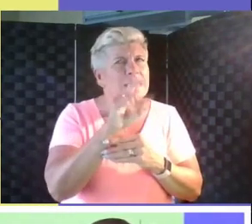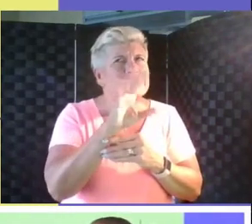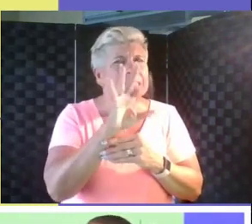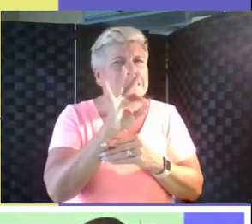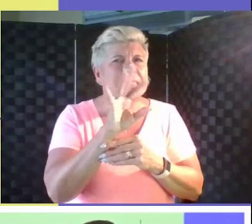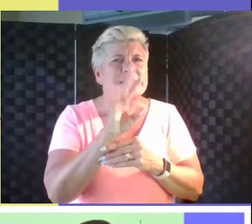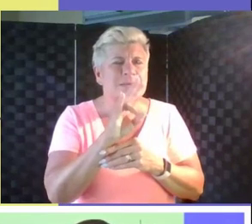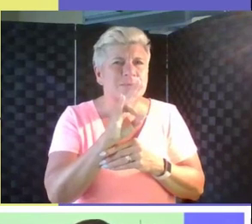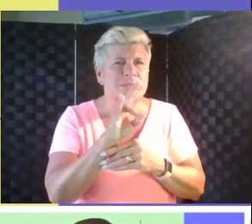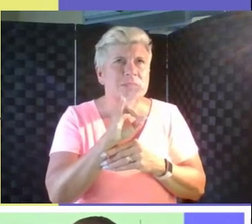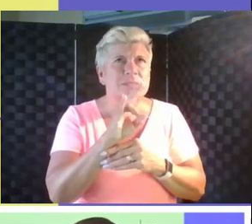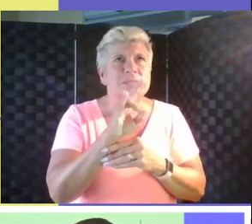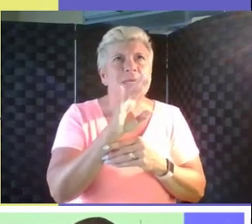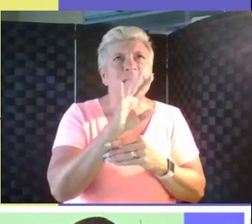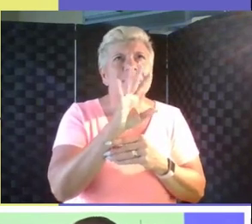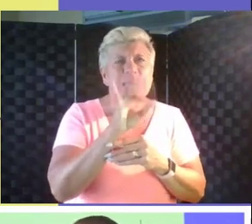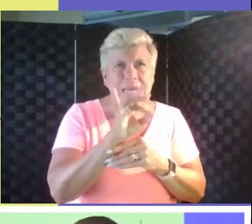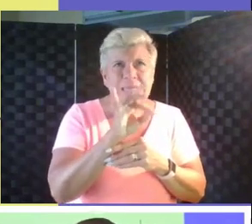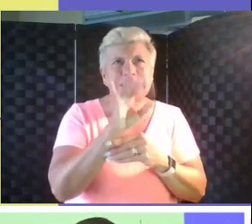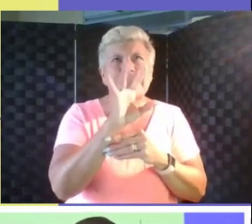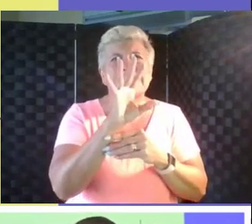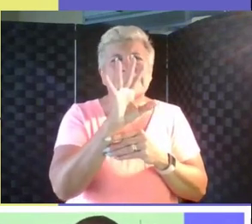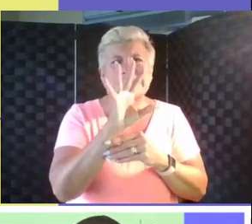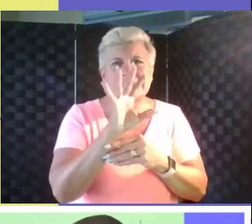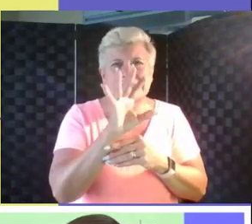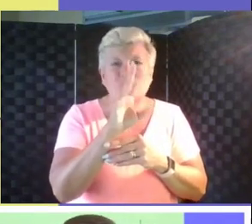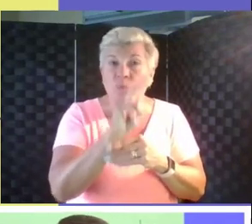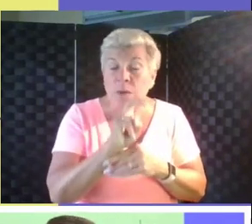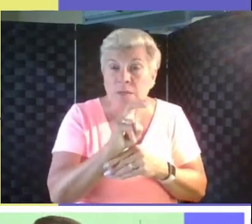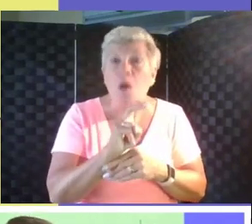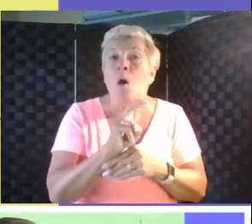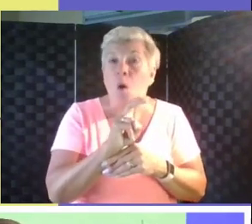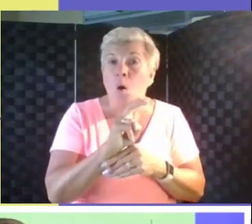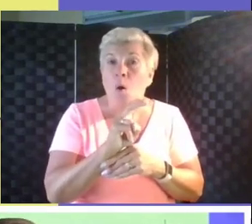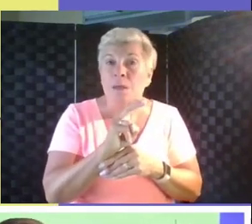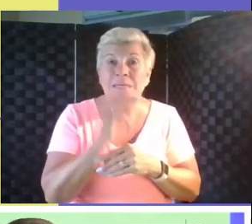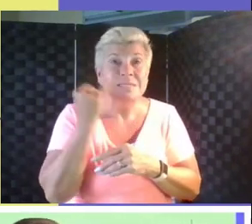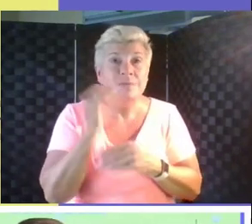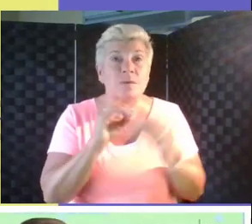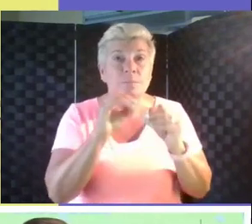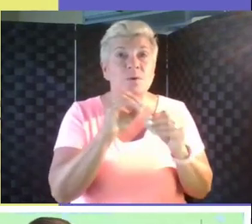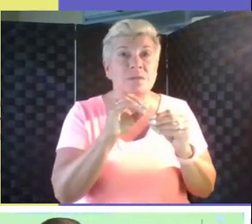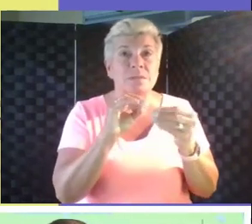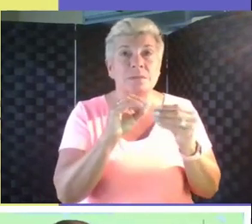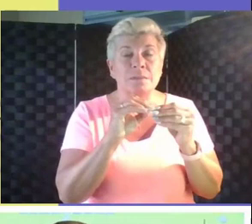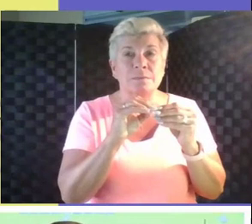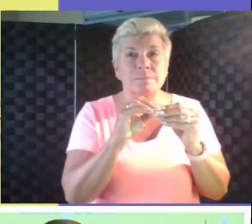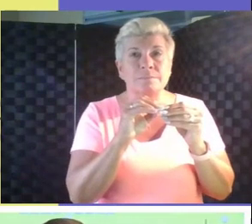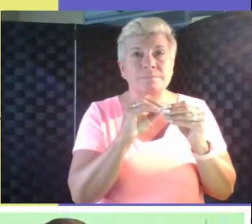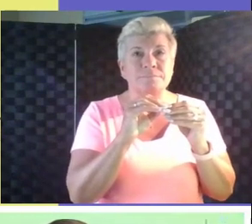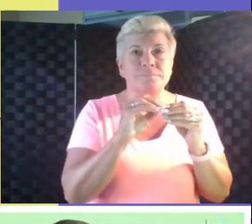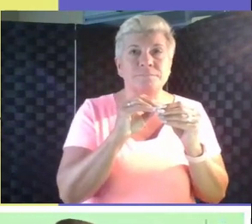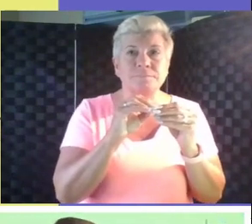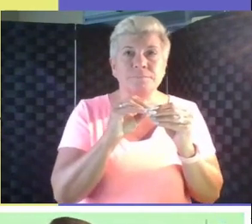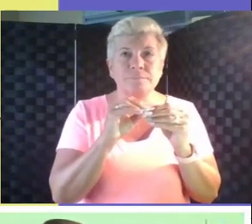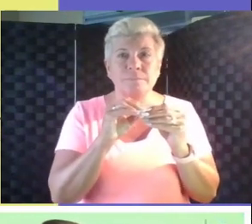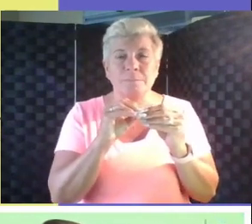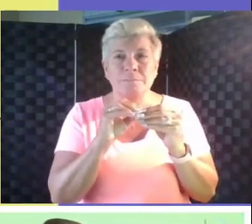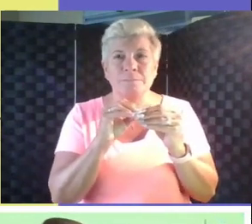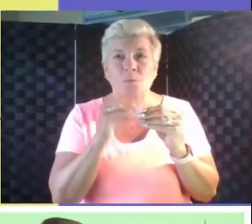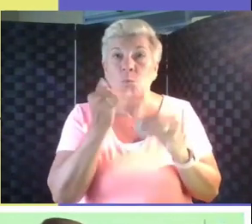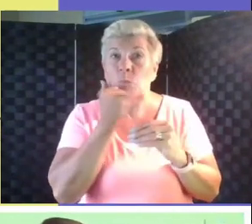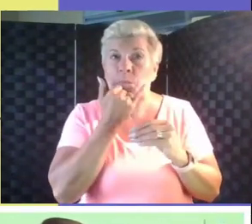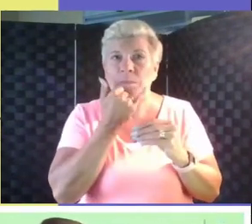197, 198, 199, 200. So if I put the number, let's try this. There we